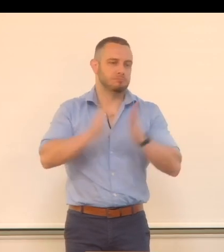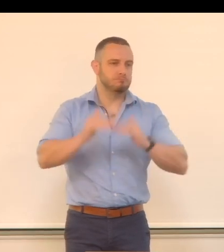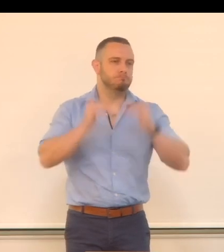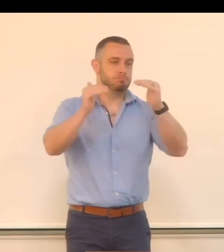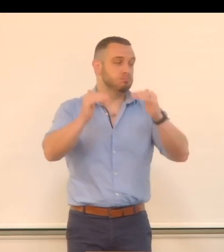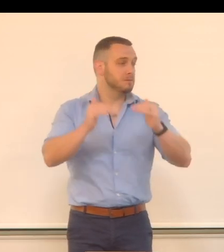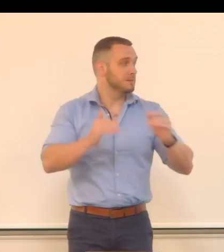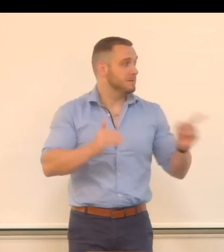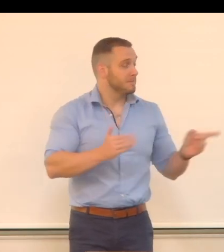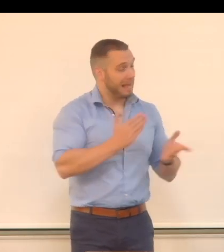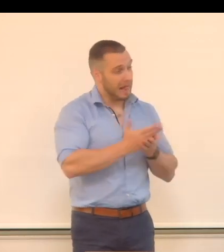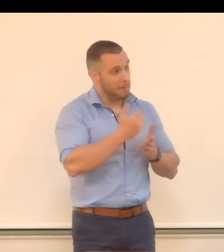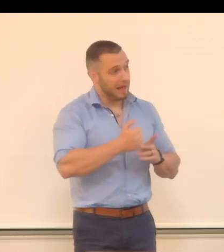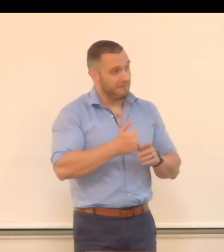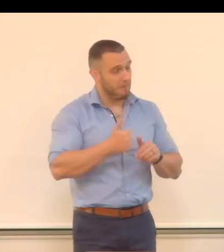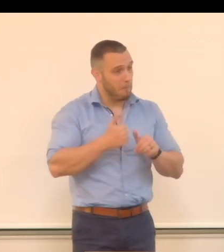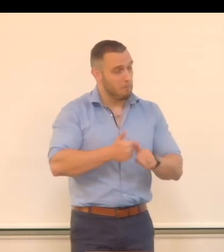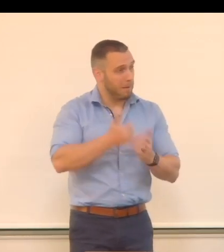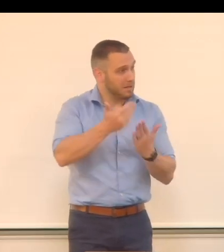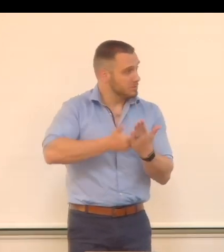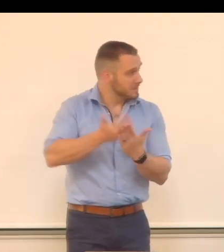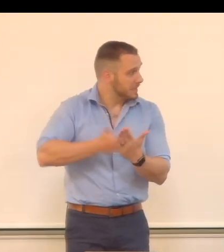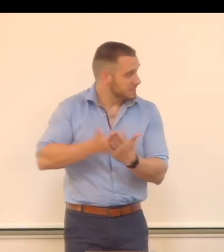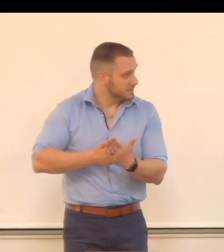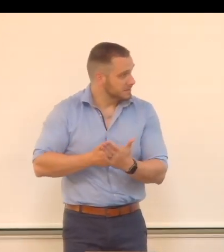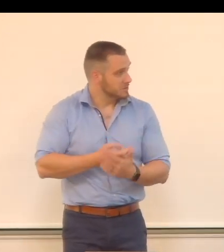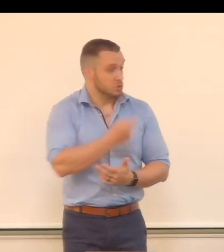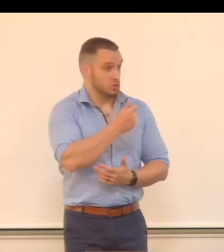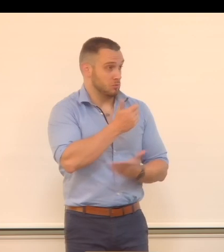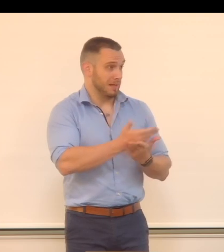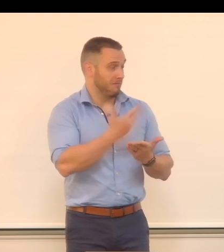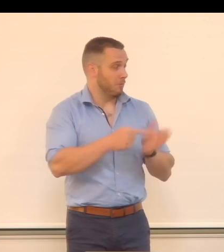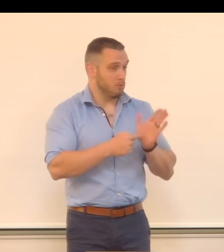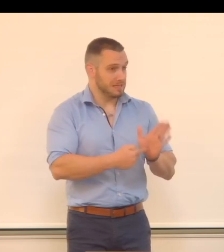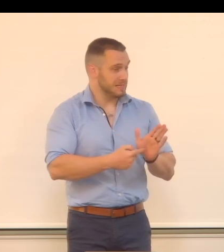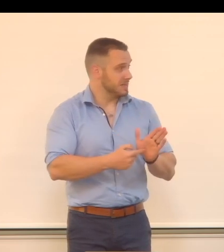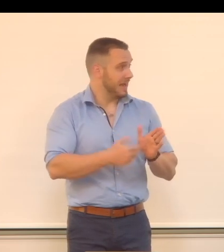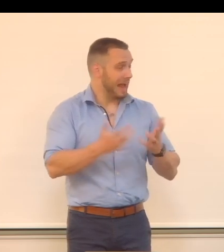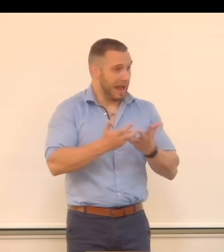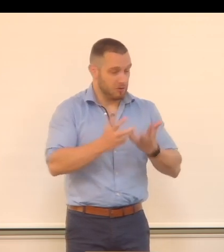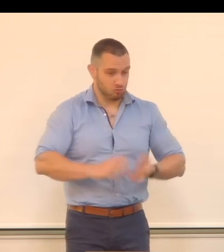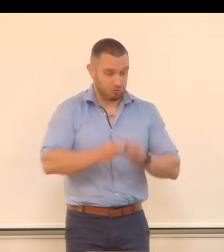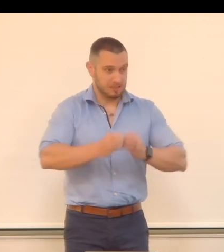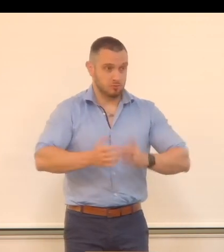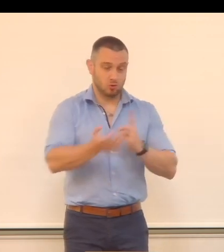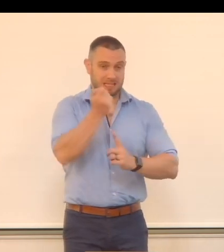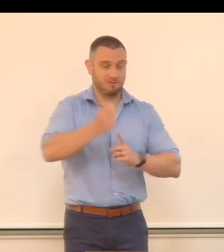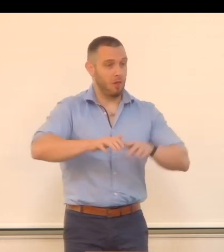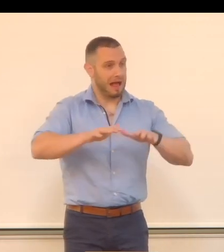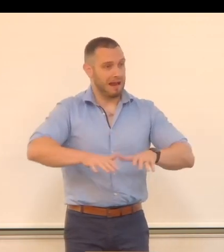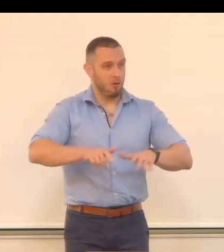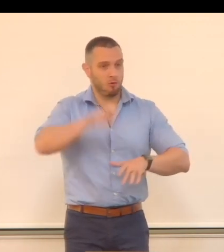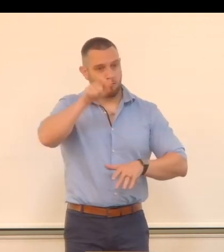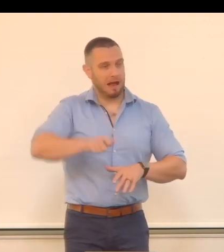slides because some of this came from some of these slides came from a presentation I did on how to be a successful analog astronaut or